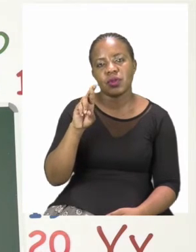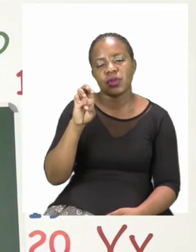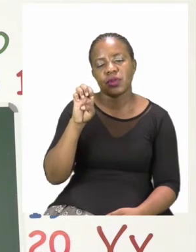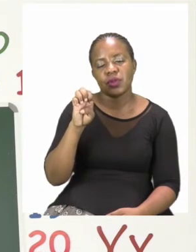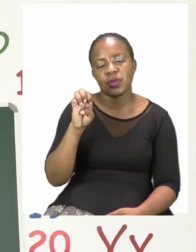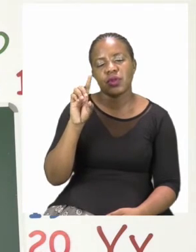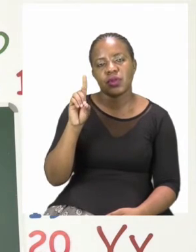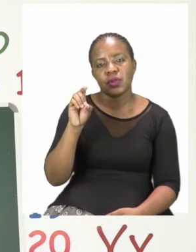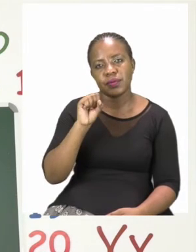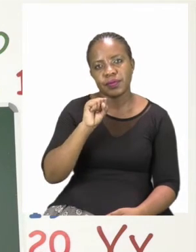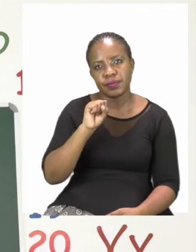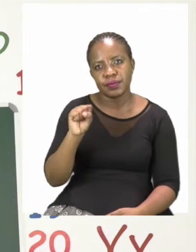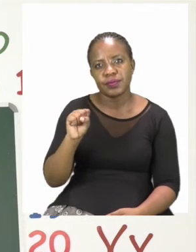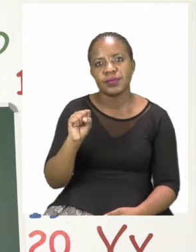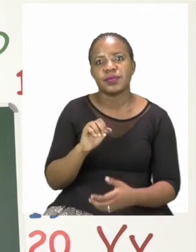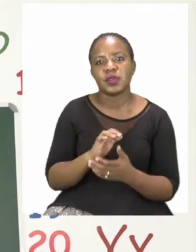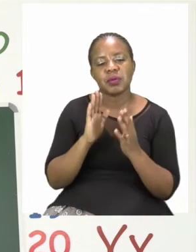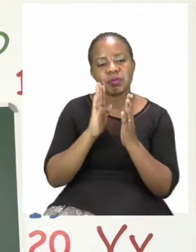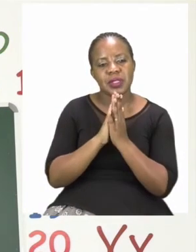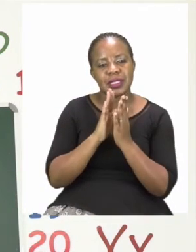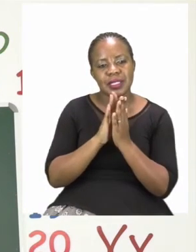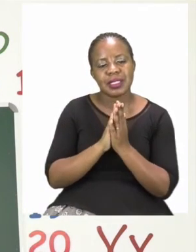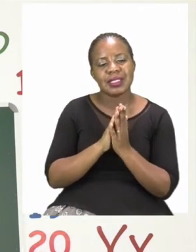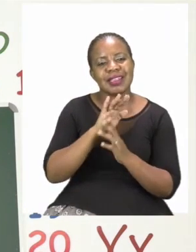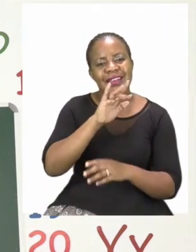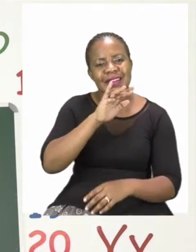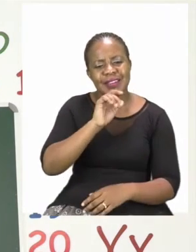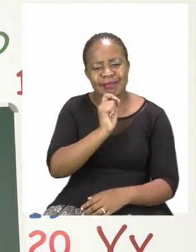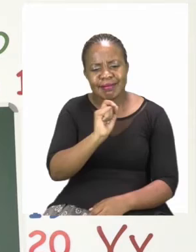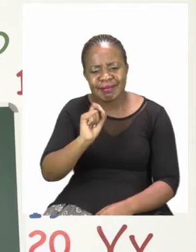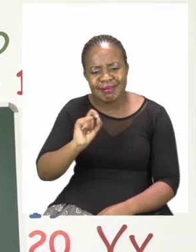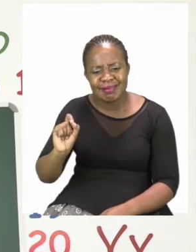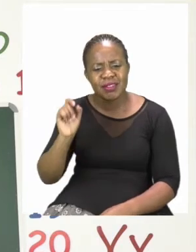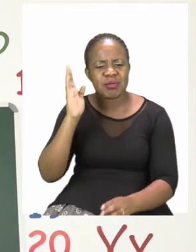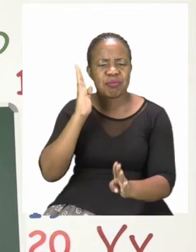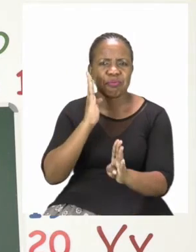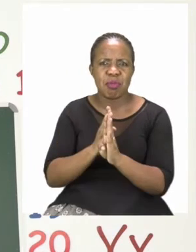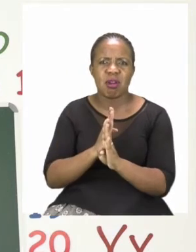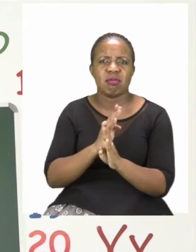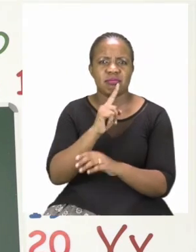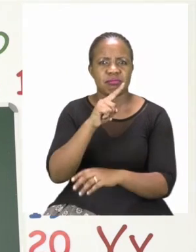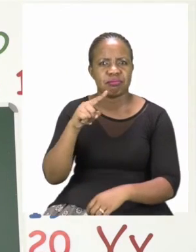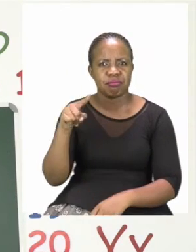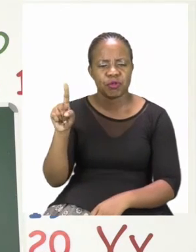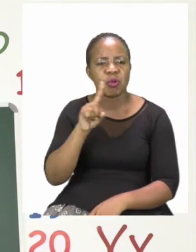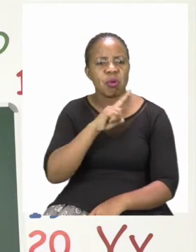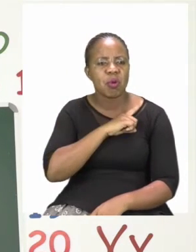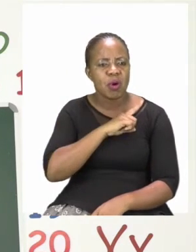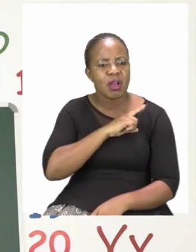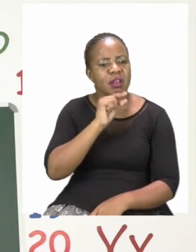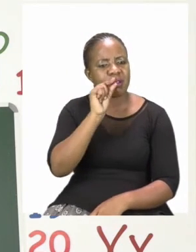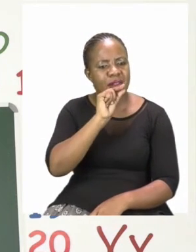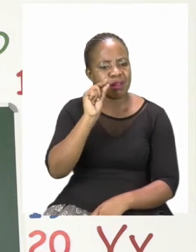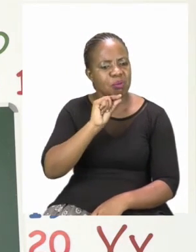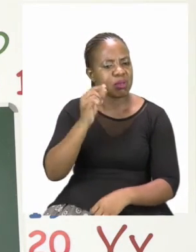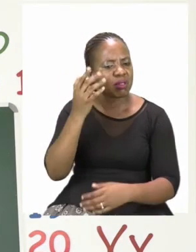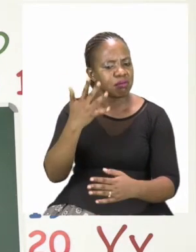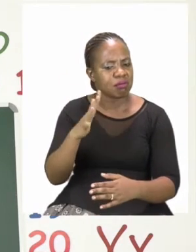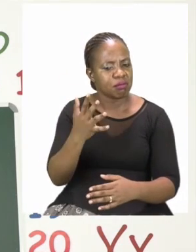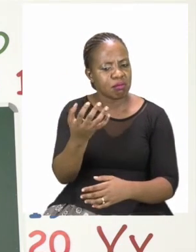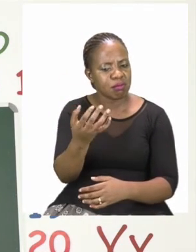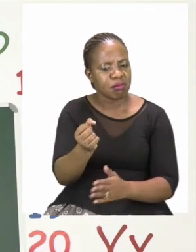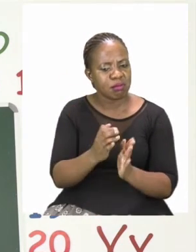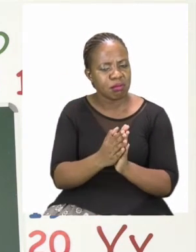to please spell the words correctly. And you must double check